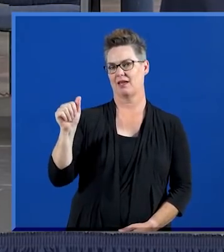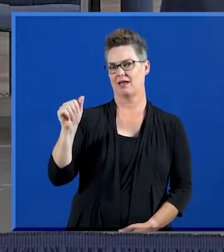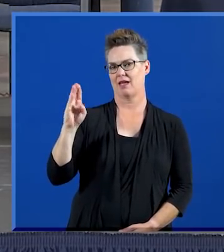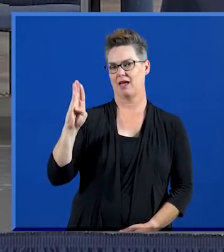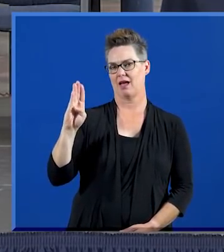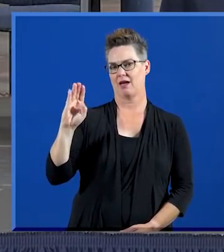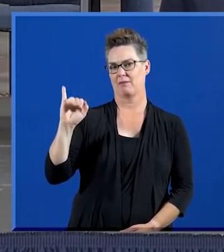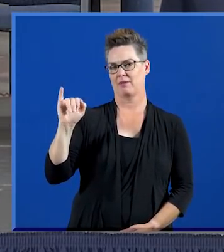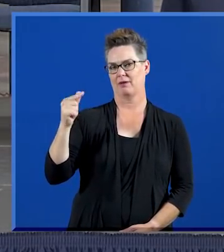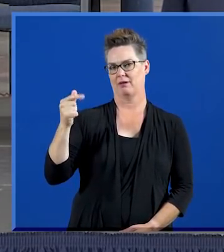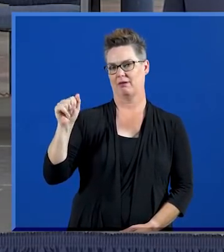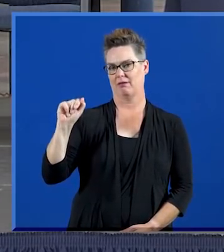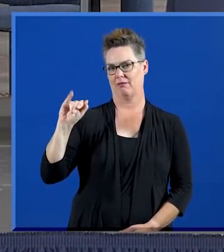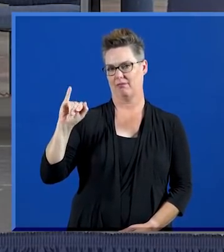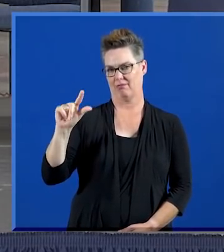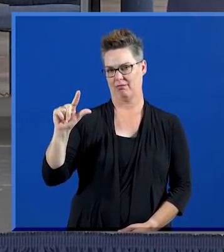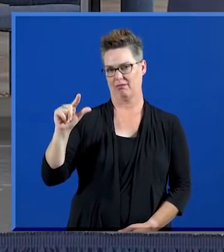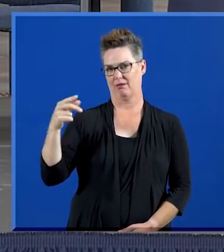Abigail Hayworth.